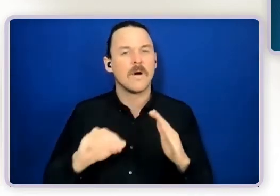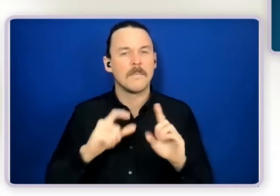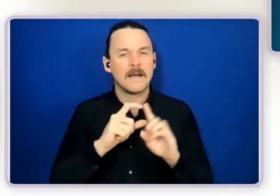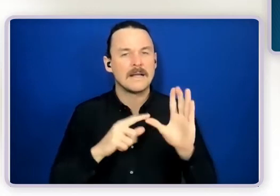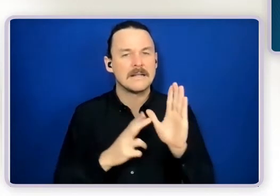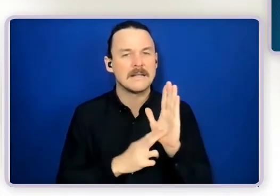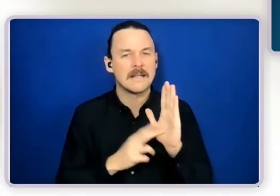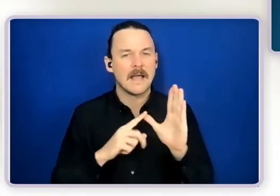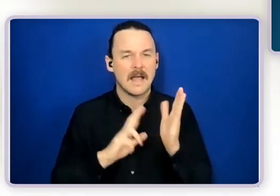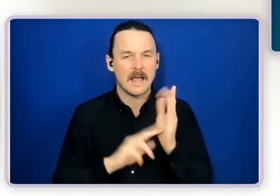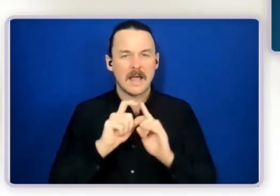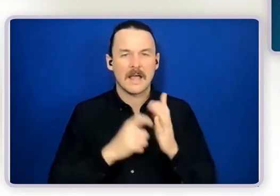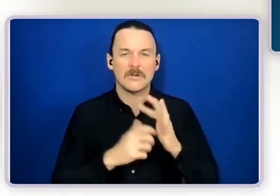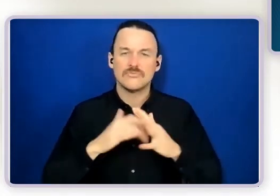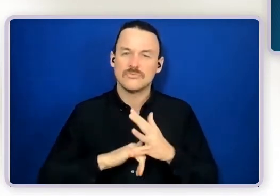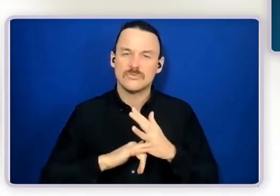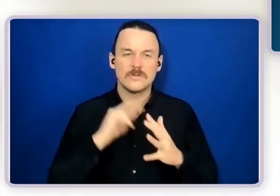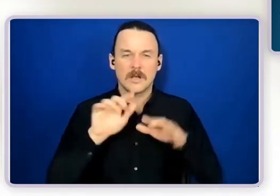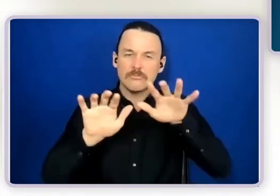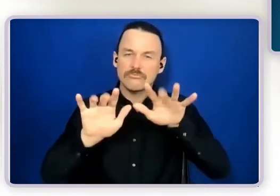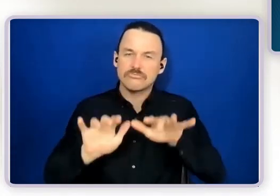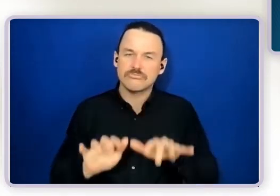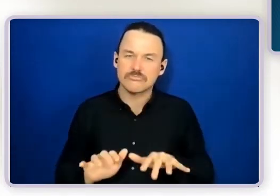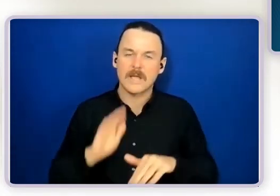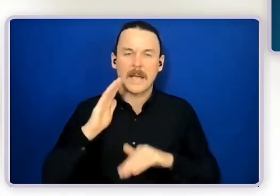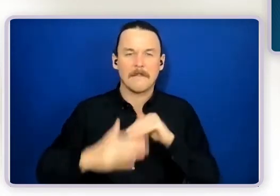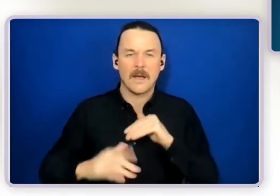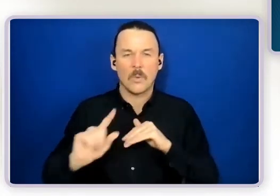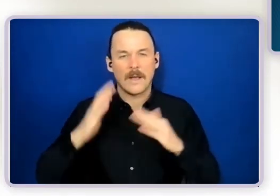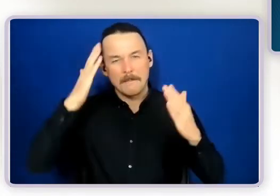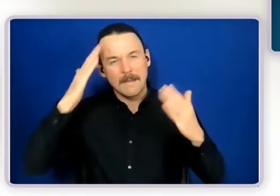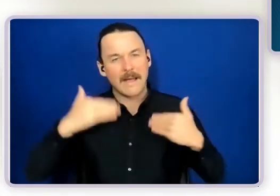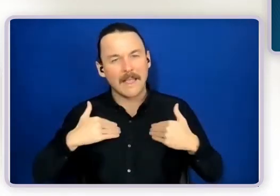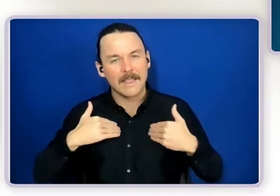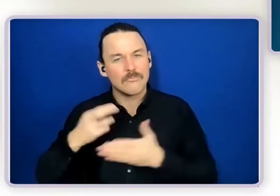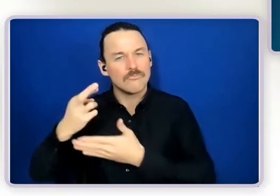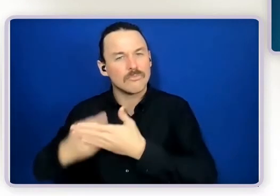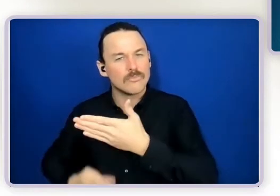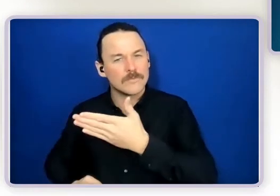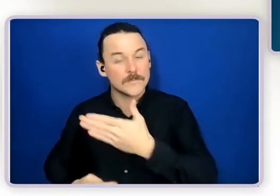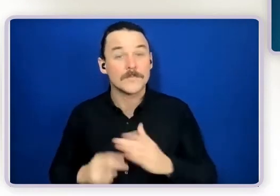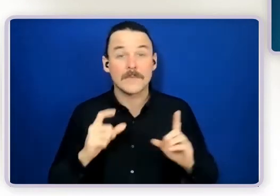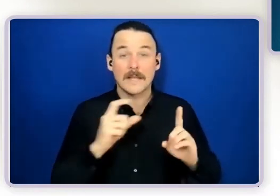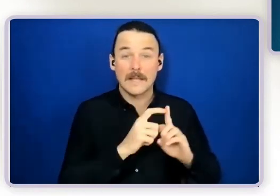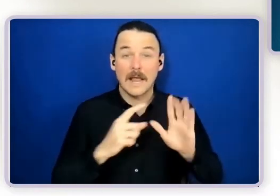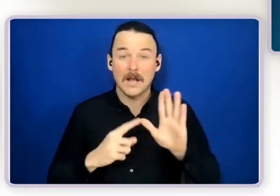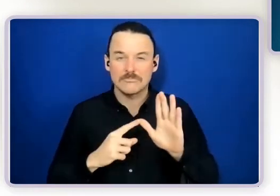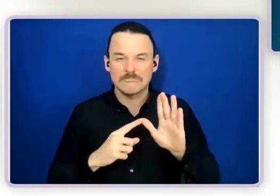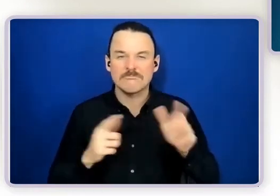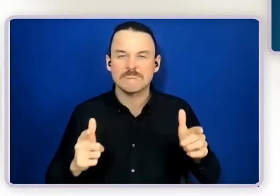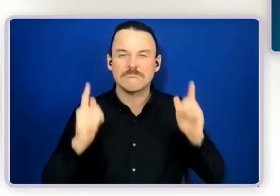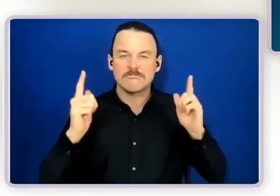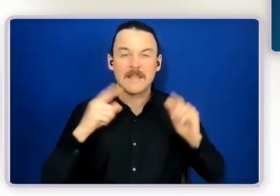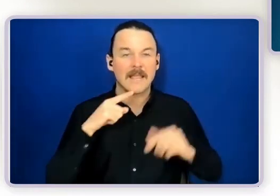report in relation to mental health, and promising that within 10 years restraint and seclusion would be